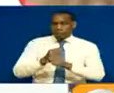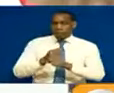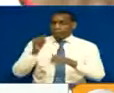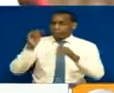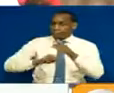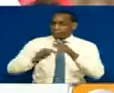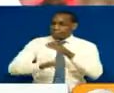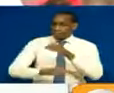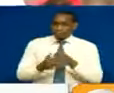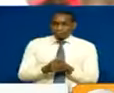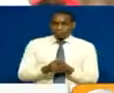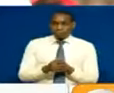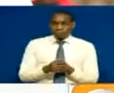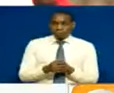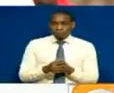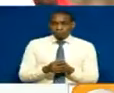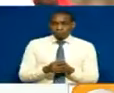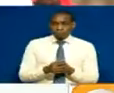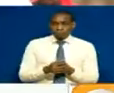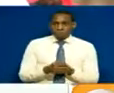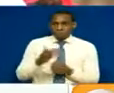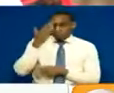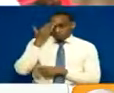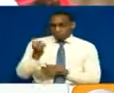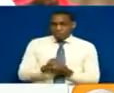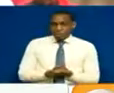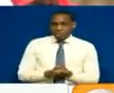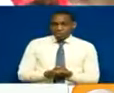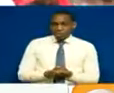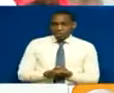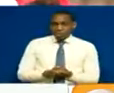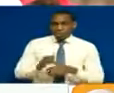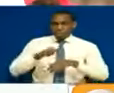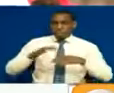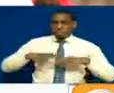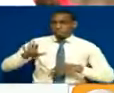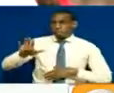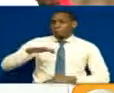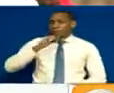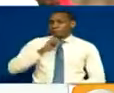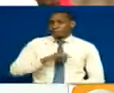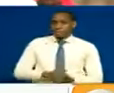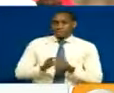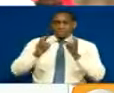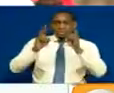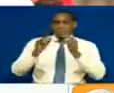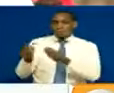its conclusive end. Maana kupoteza watu watano si jambo la mzaha.